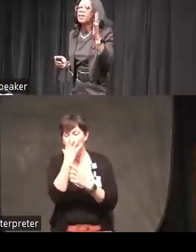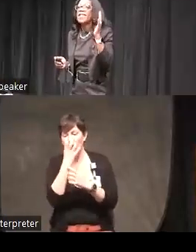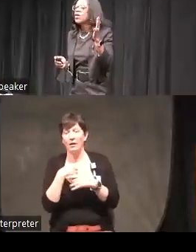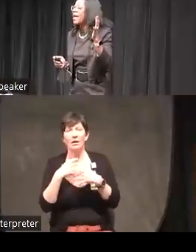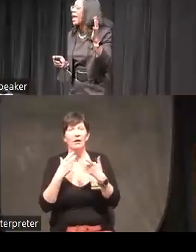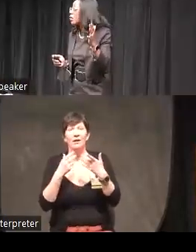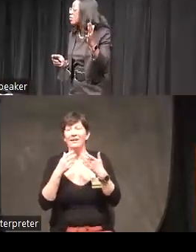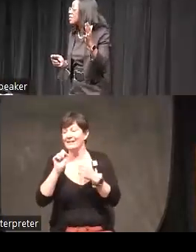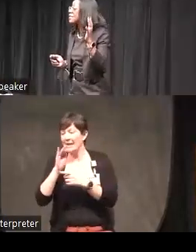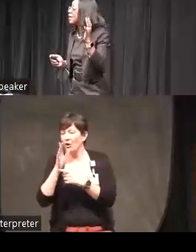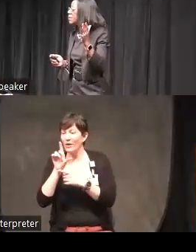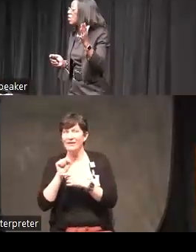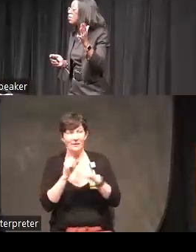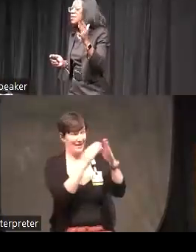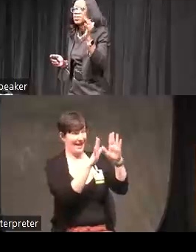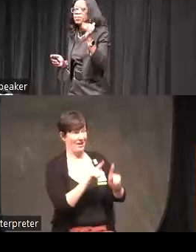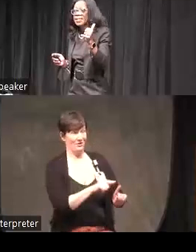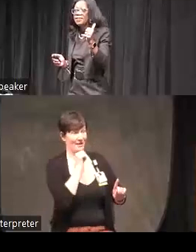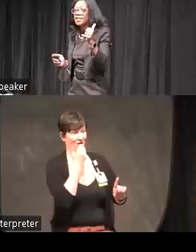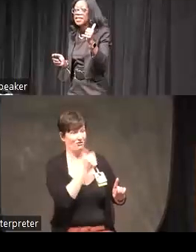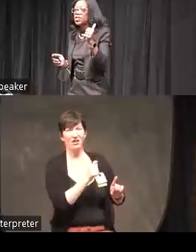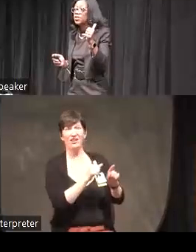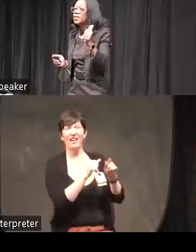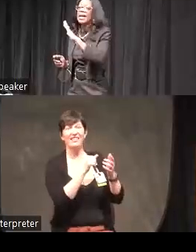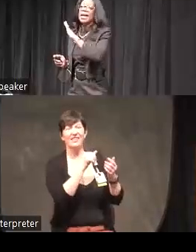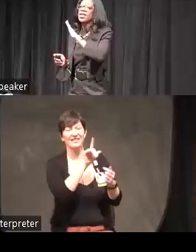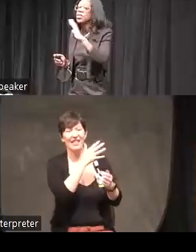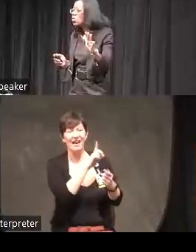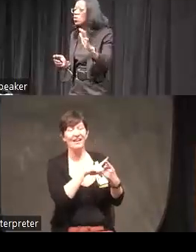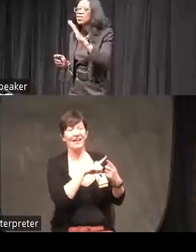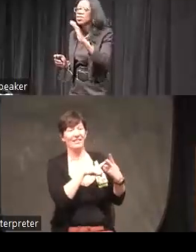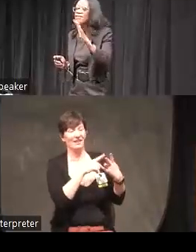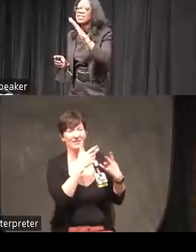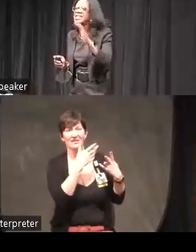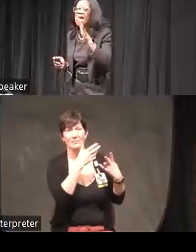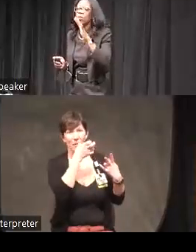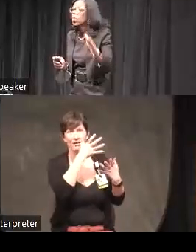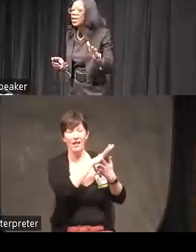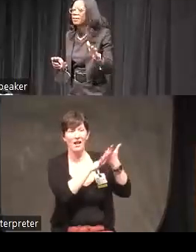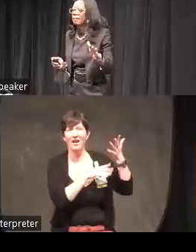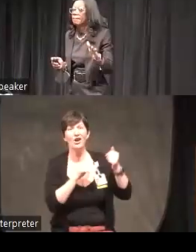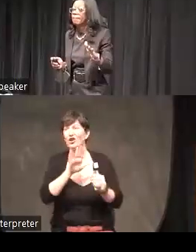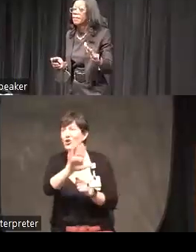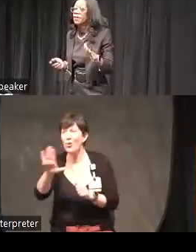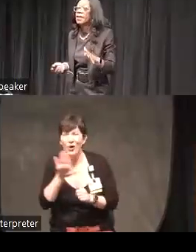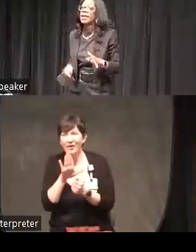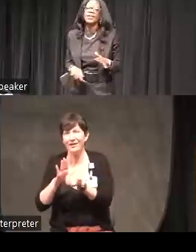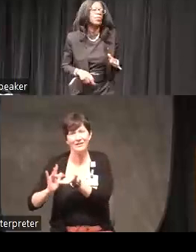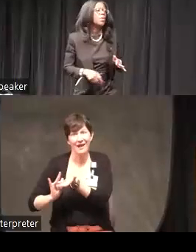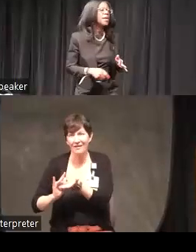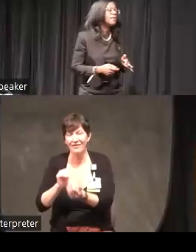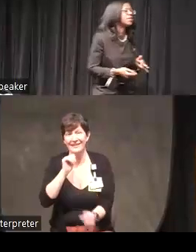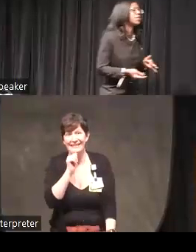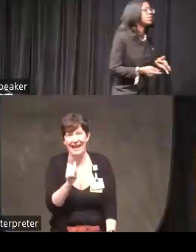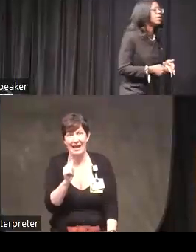But if they are in a house that's not up to code because there's pest infestation or lead, your stuff's not working, right? And so